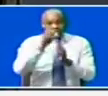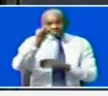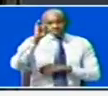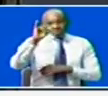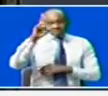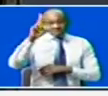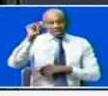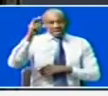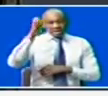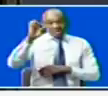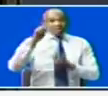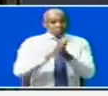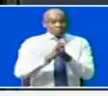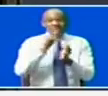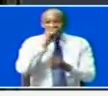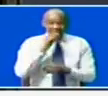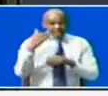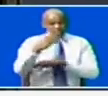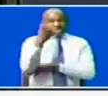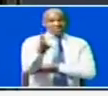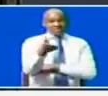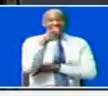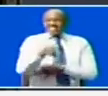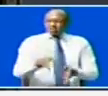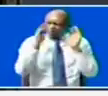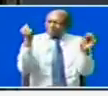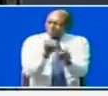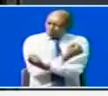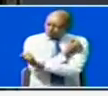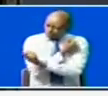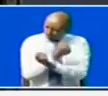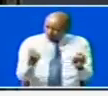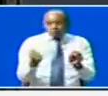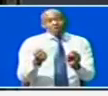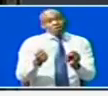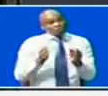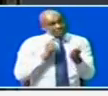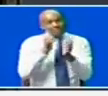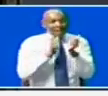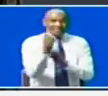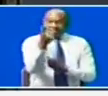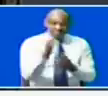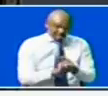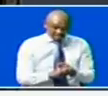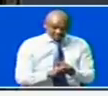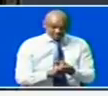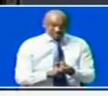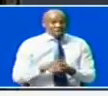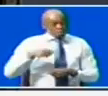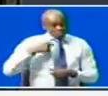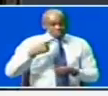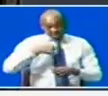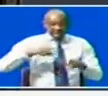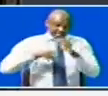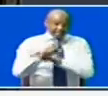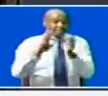the Tanzanian border. Now, this road has been impassable for the better part of the day. We got into Migori in